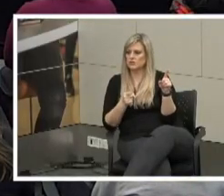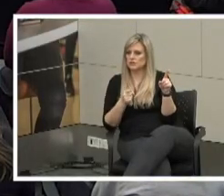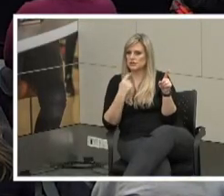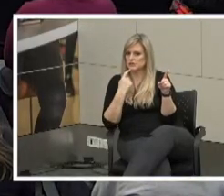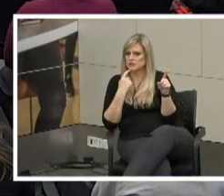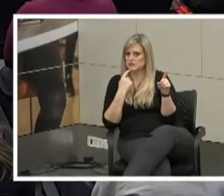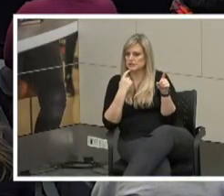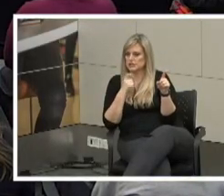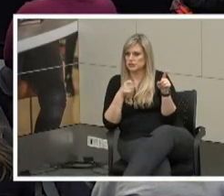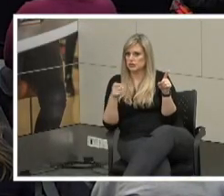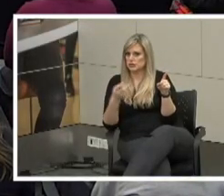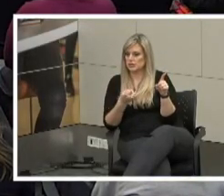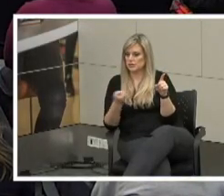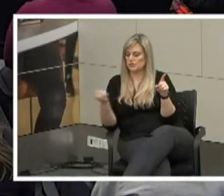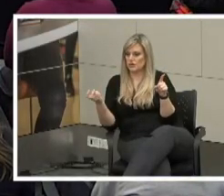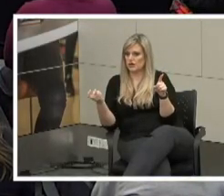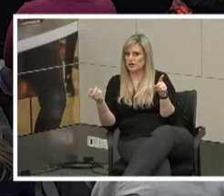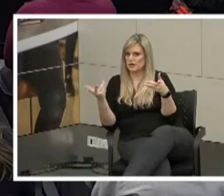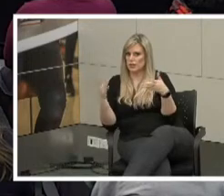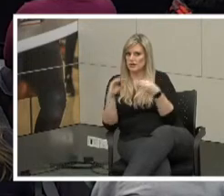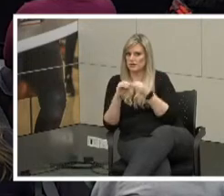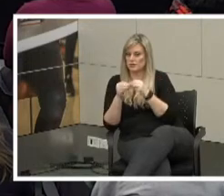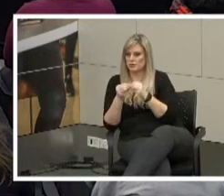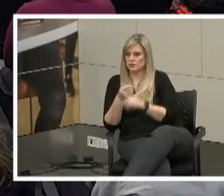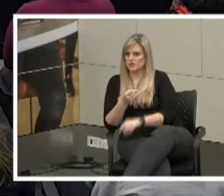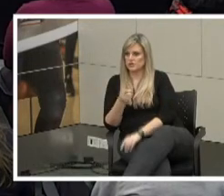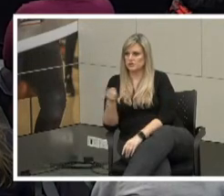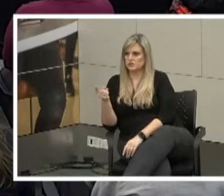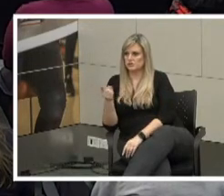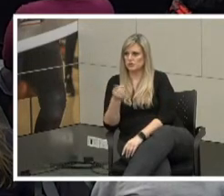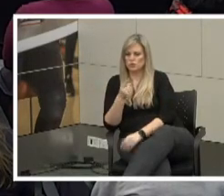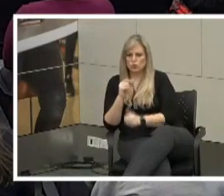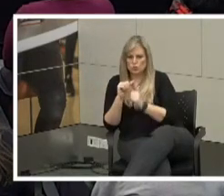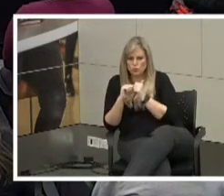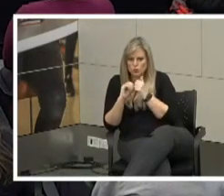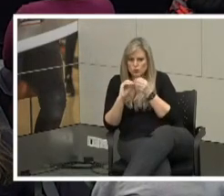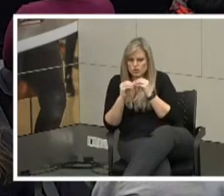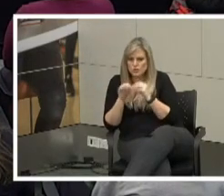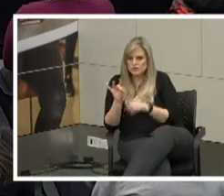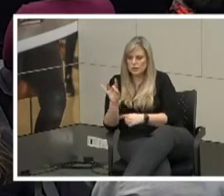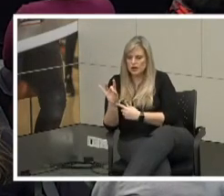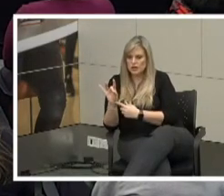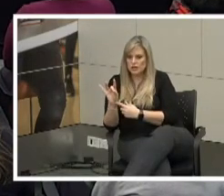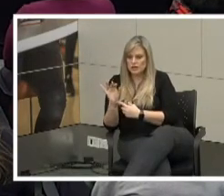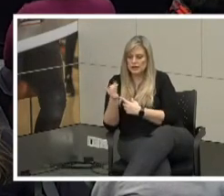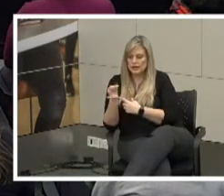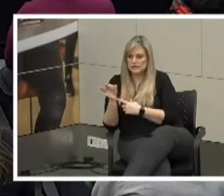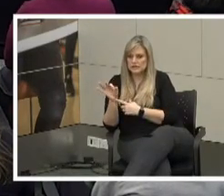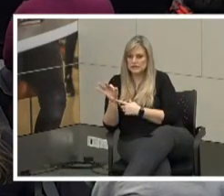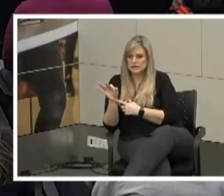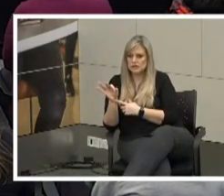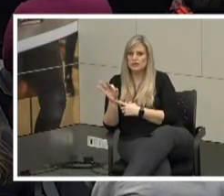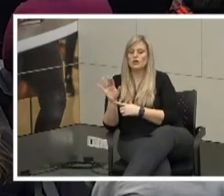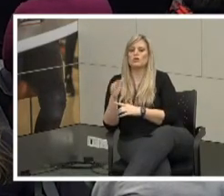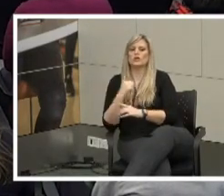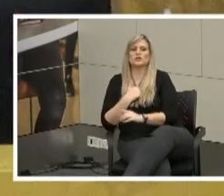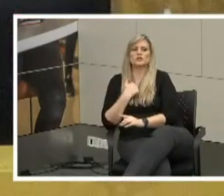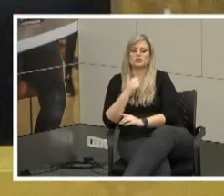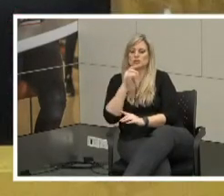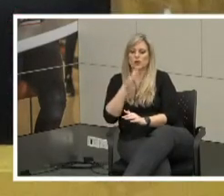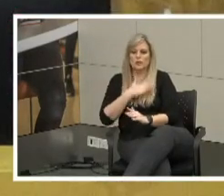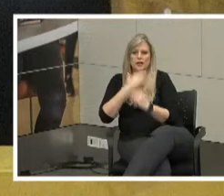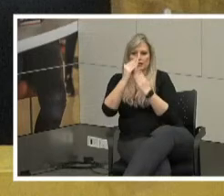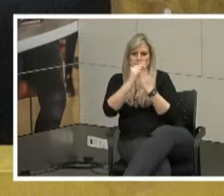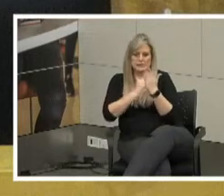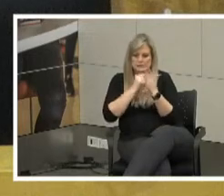sorry um number what numbers do they have okay my thing's not updating let's